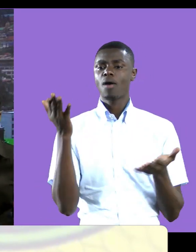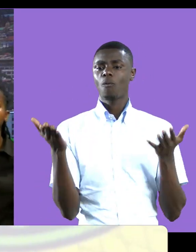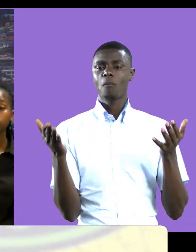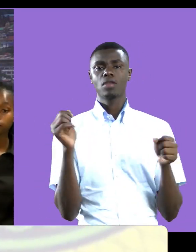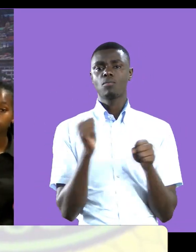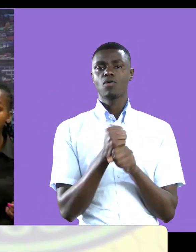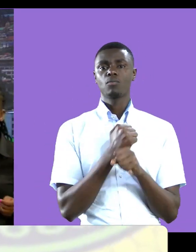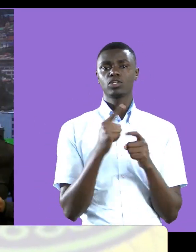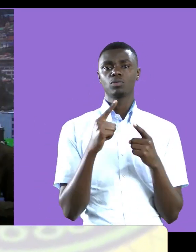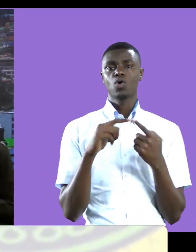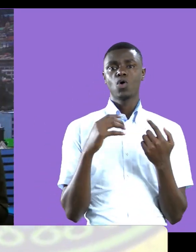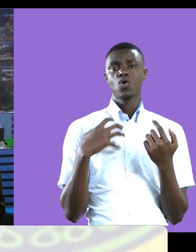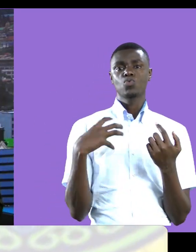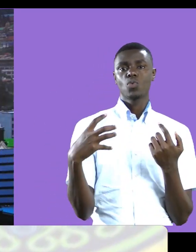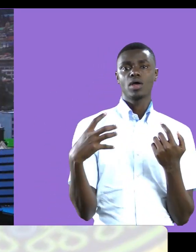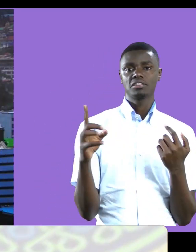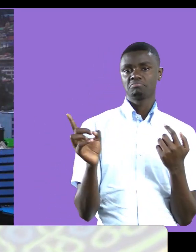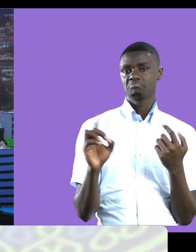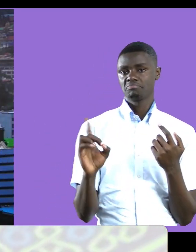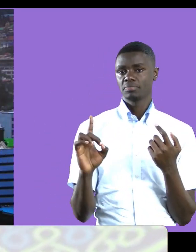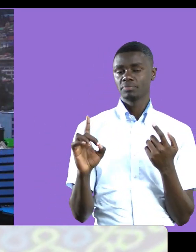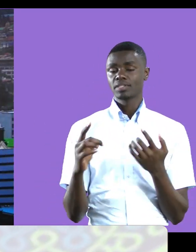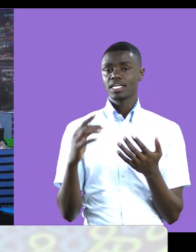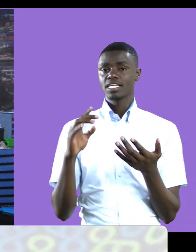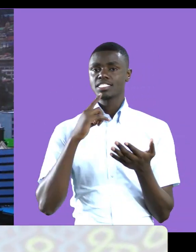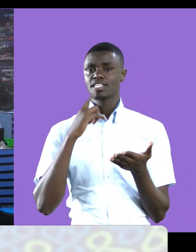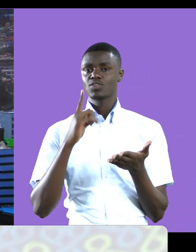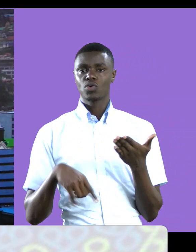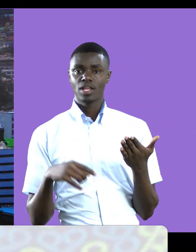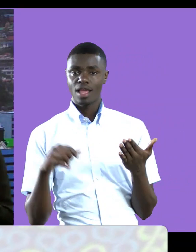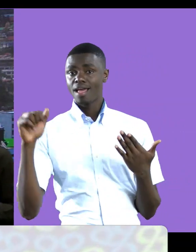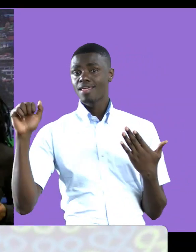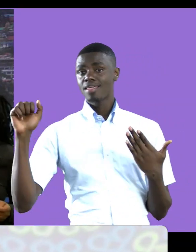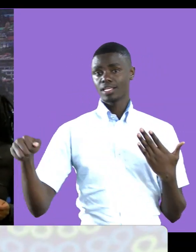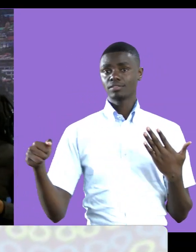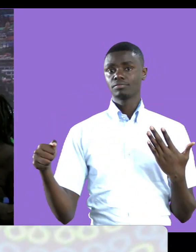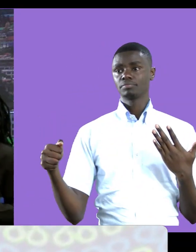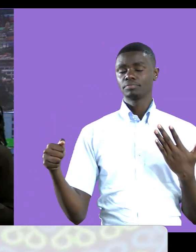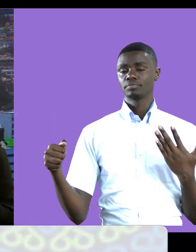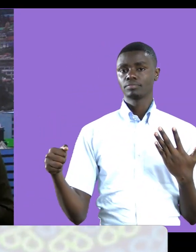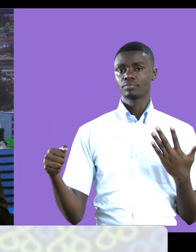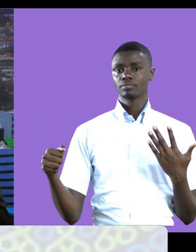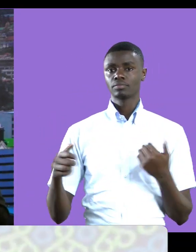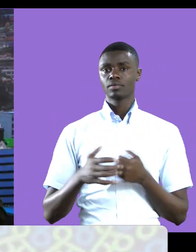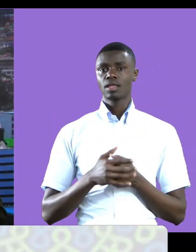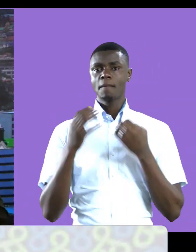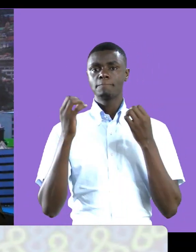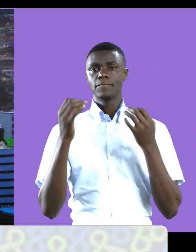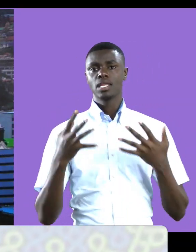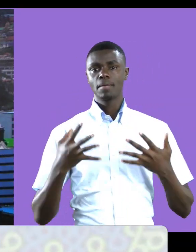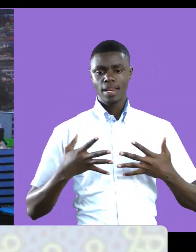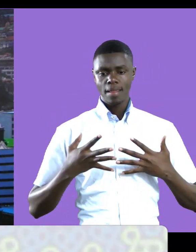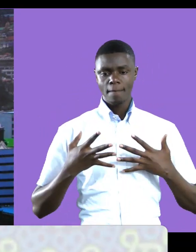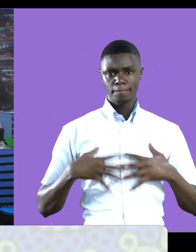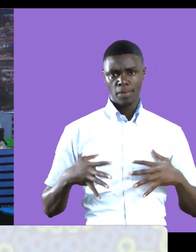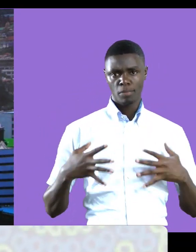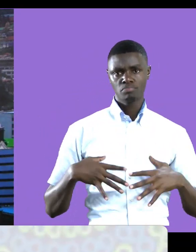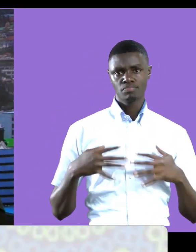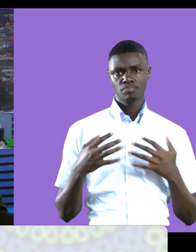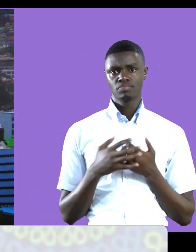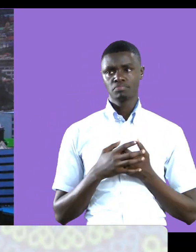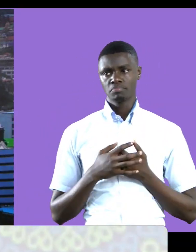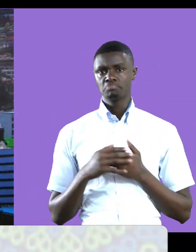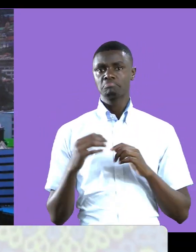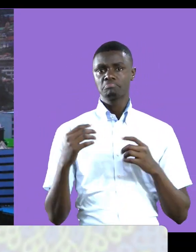to wealth. Unajua? So basically anasema yaje, yes, watu wengi sana wana yes unaweza eka